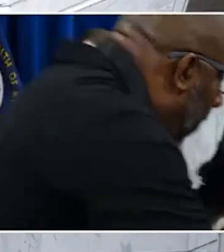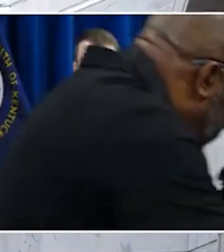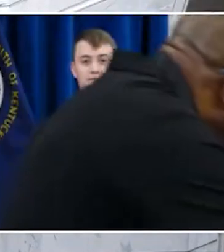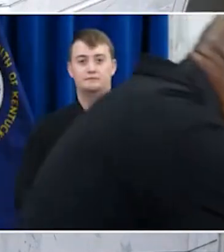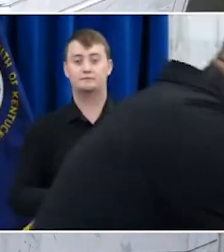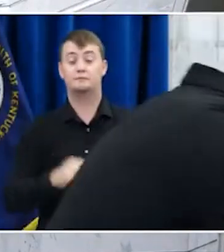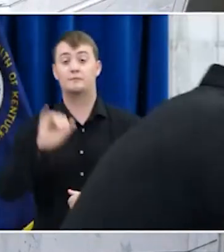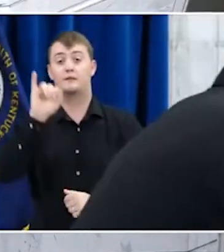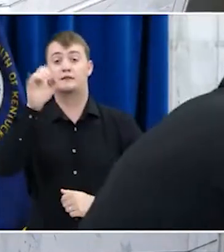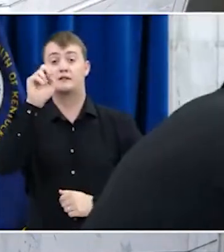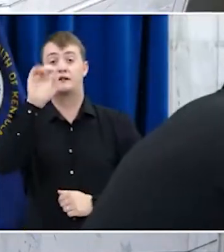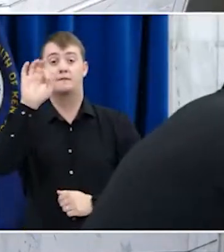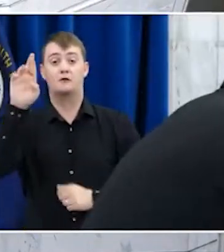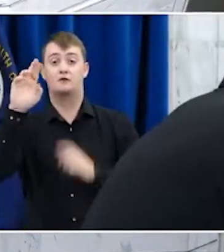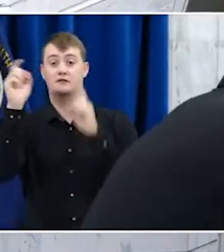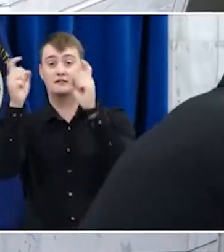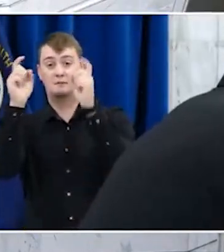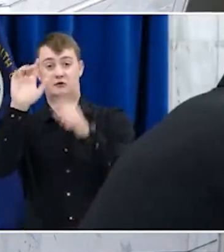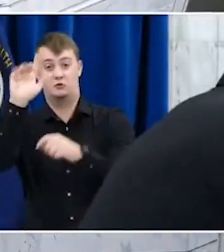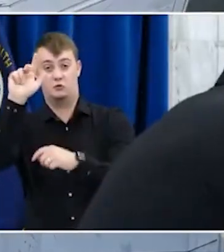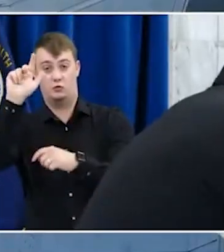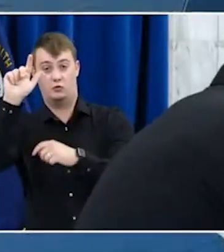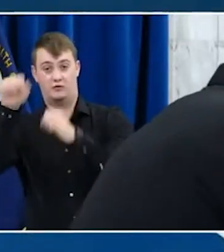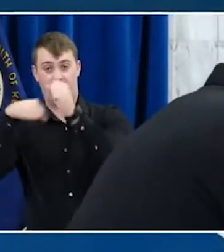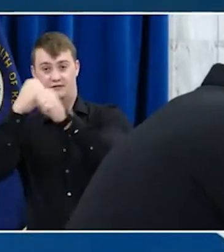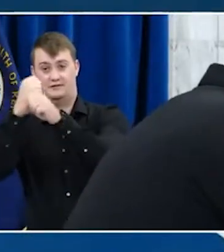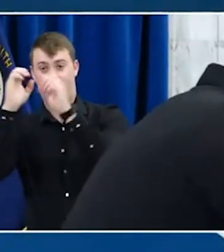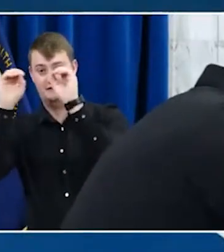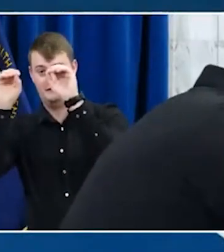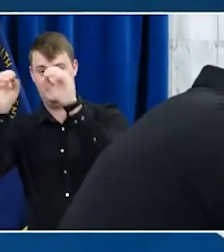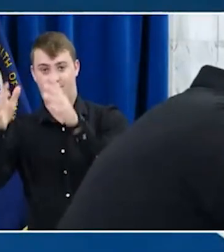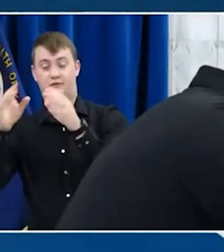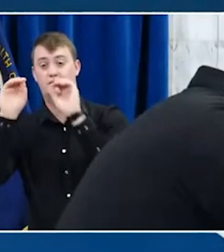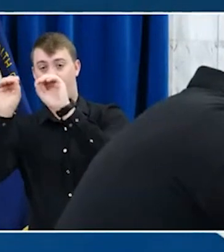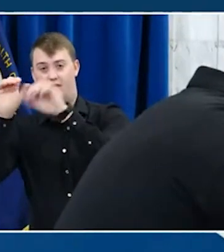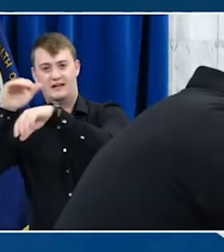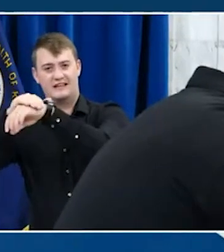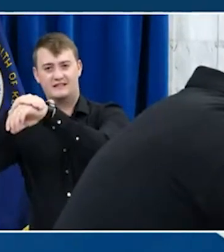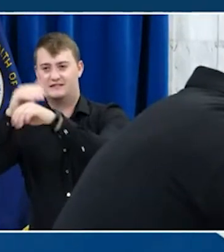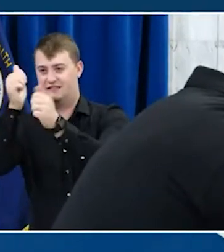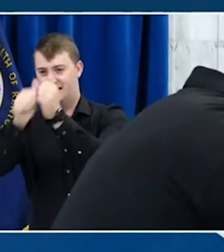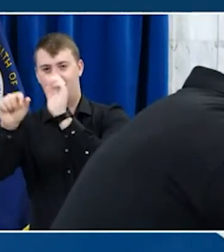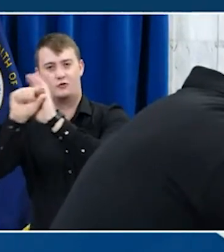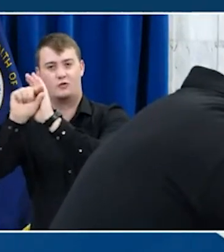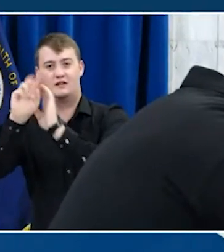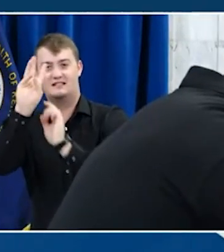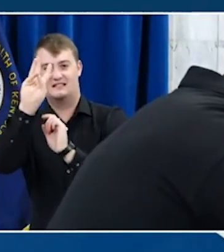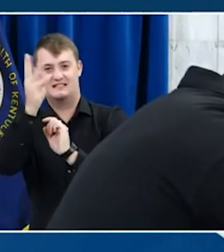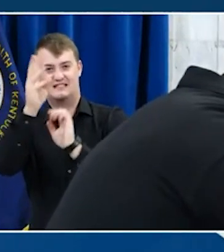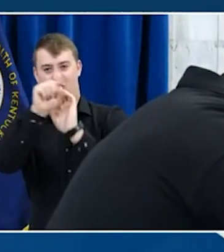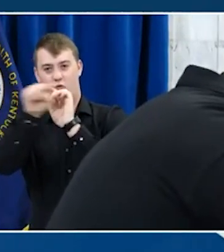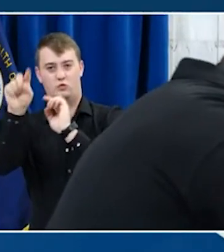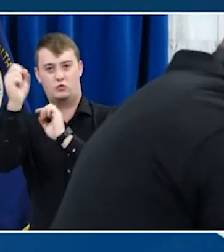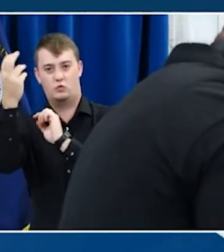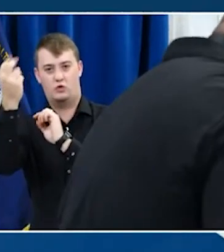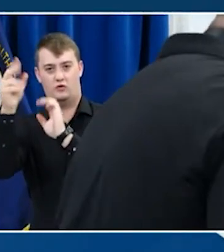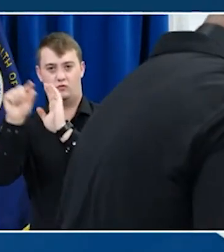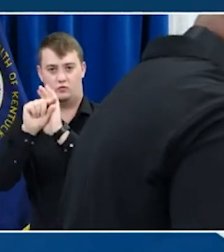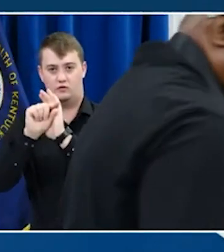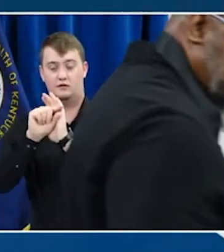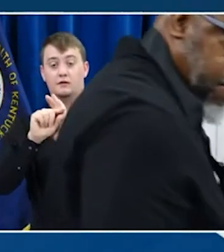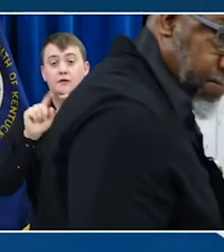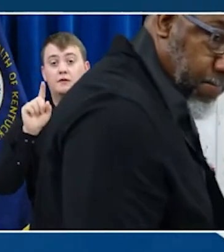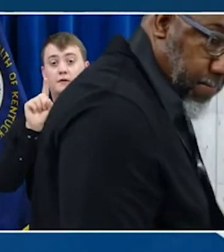Jennifer is celebrating 23 years as an educator. She has taught English at every grade level from 6 through 12. She is